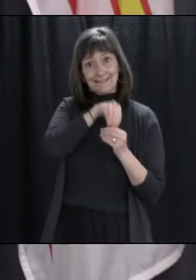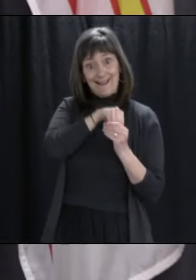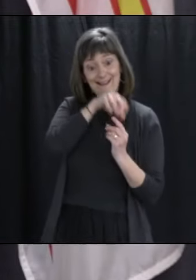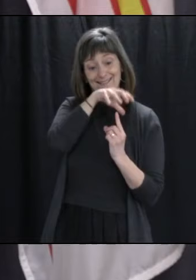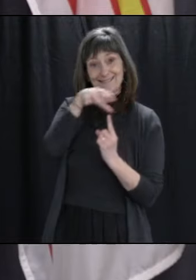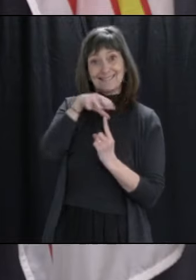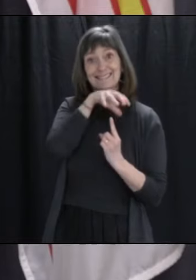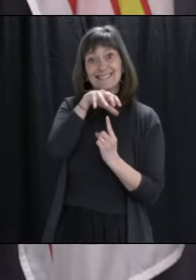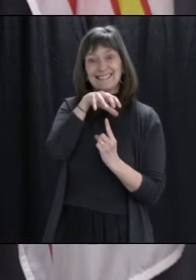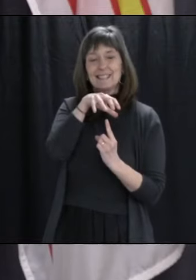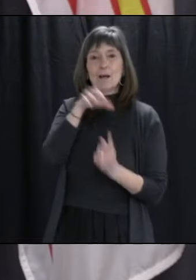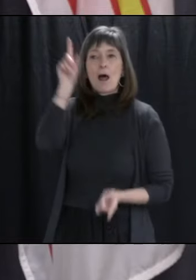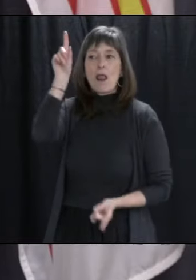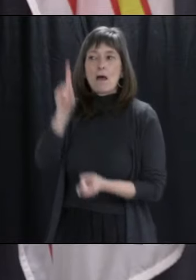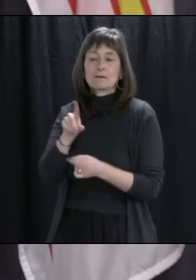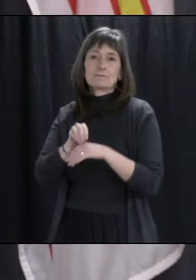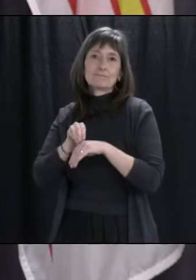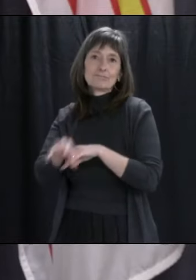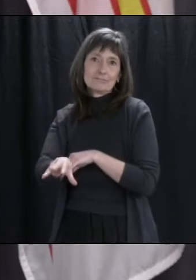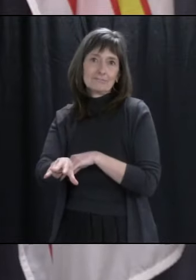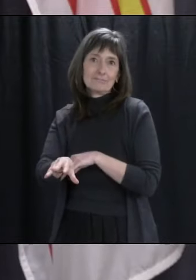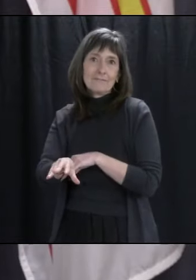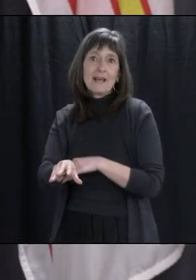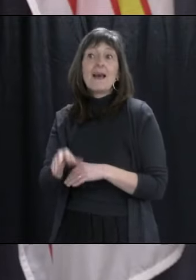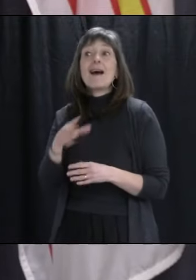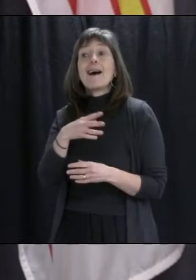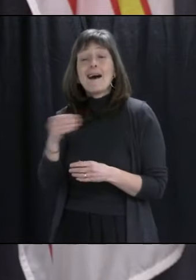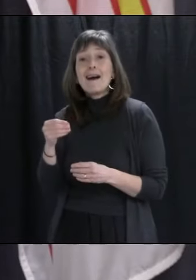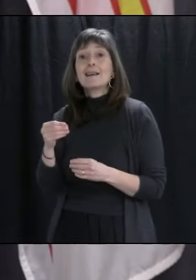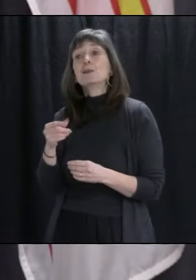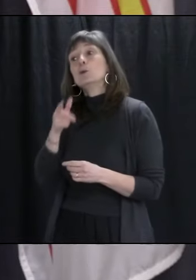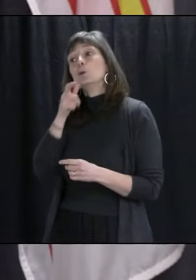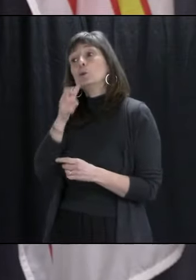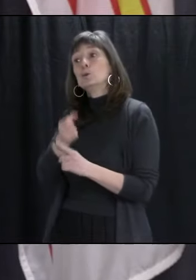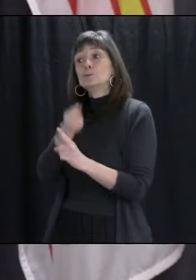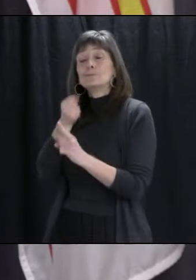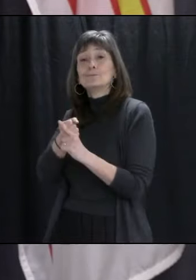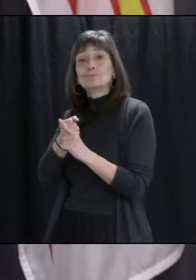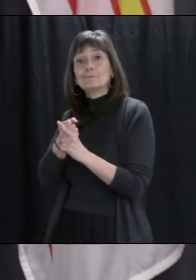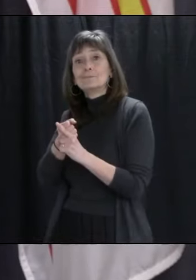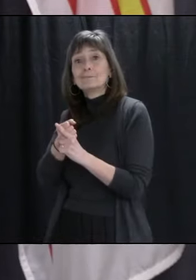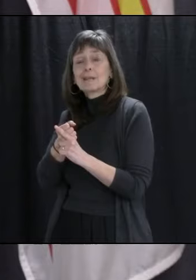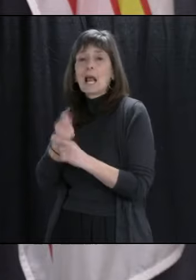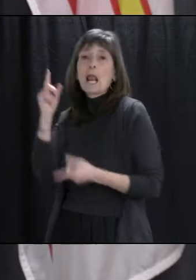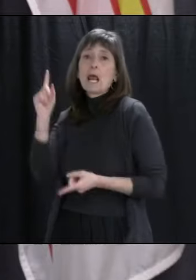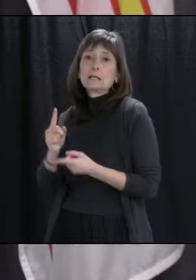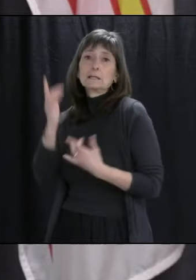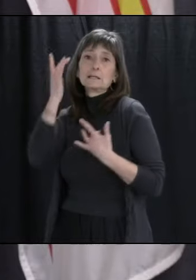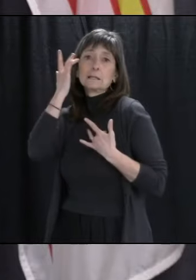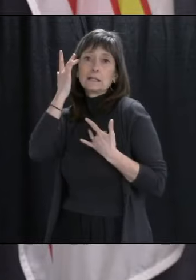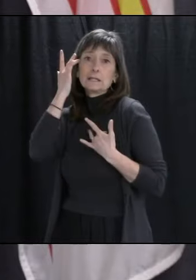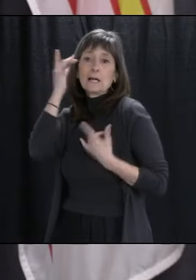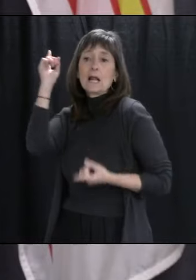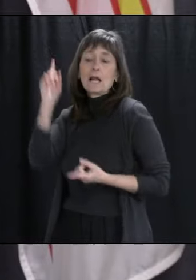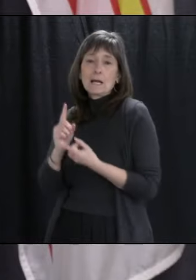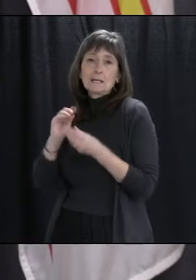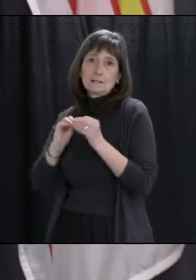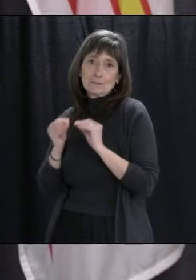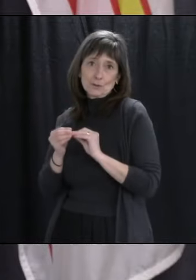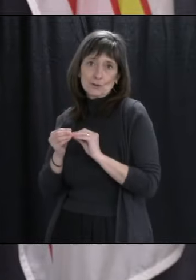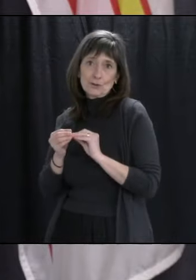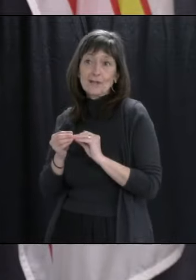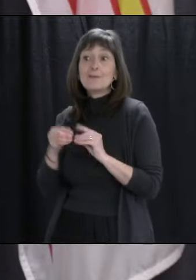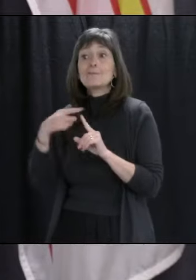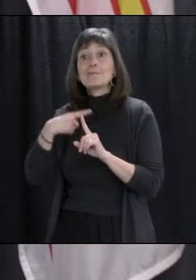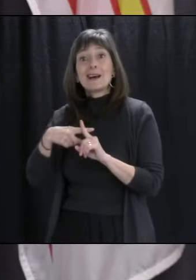most severely affected by COVID-19 and reduce the impact on our healthcare services. It is estimated that